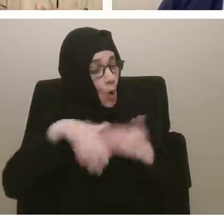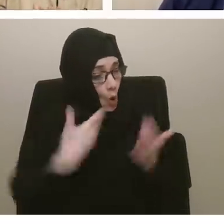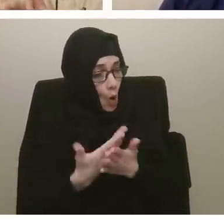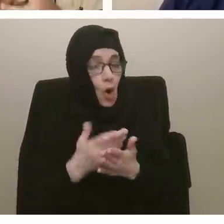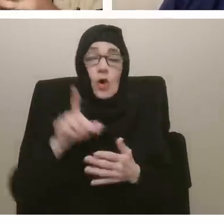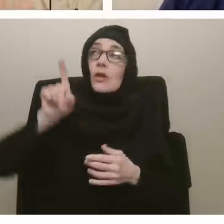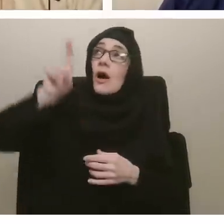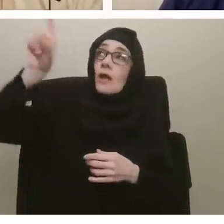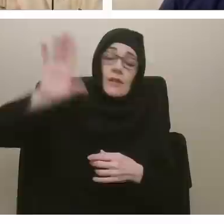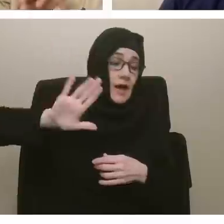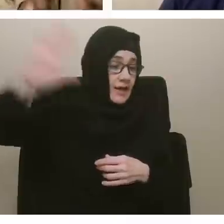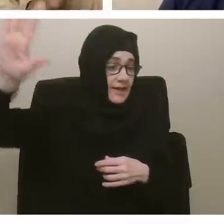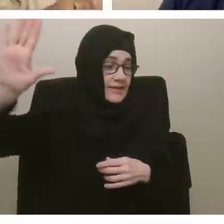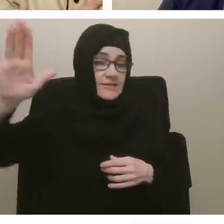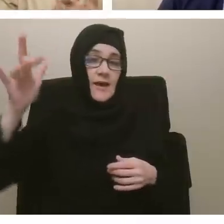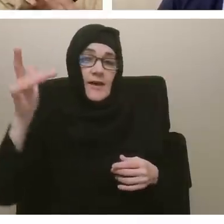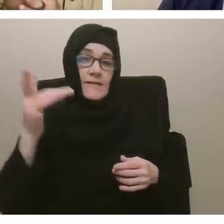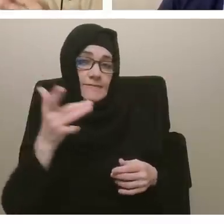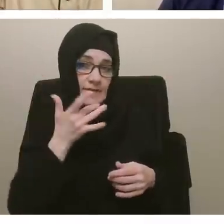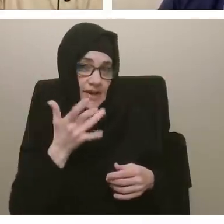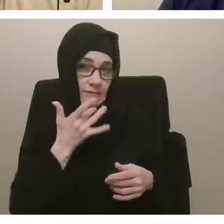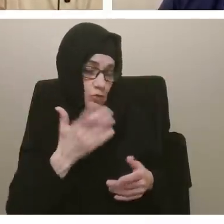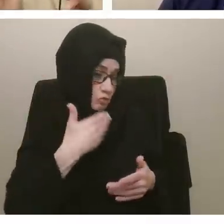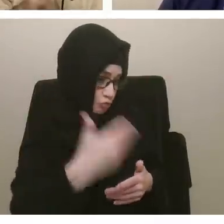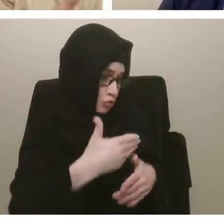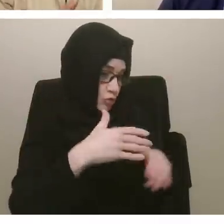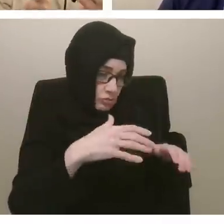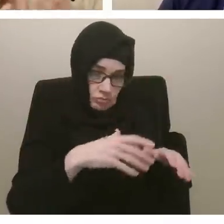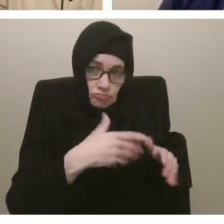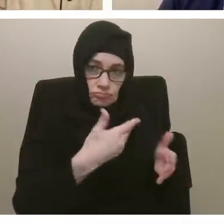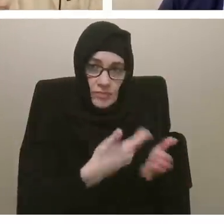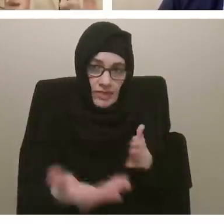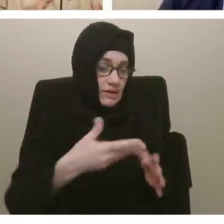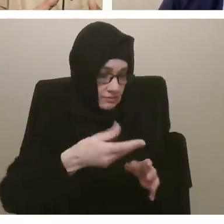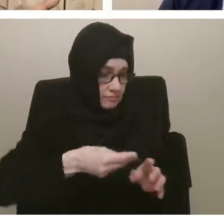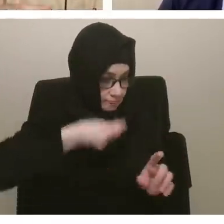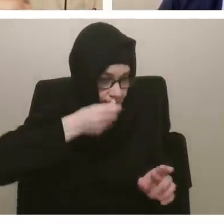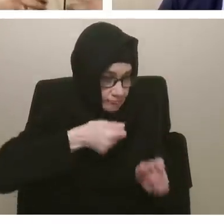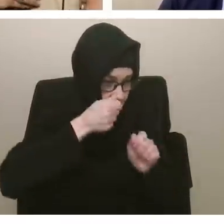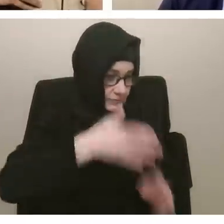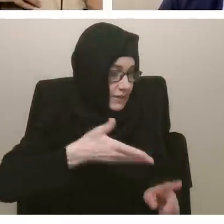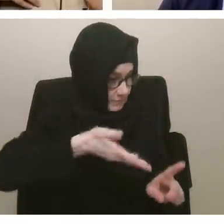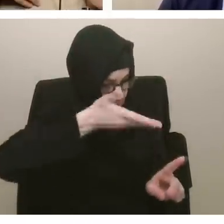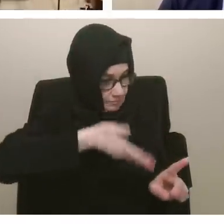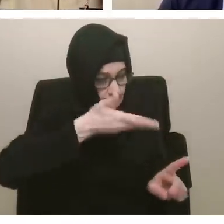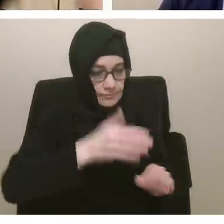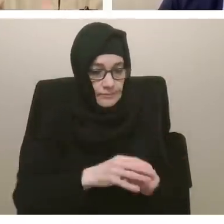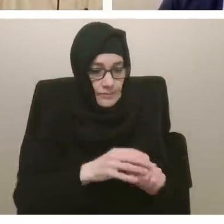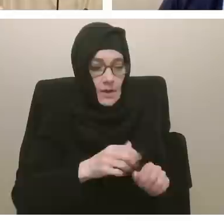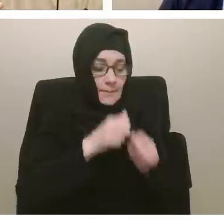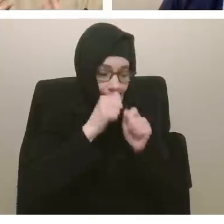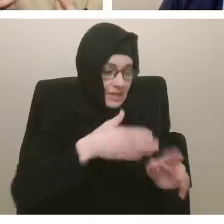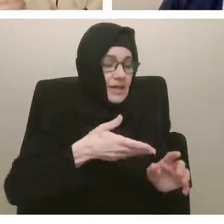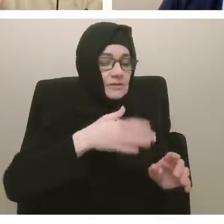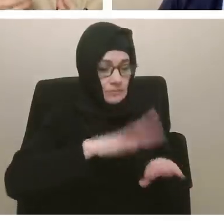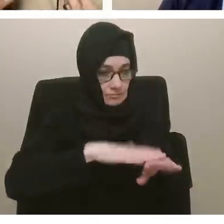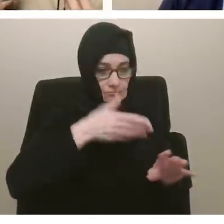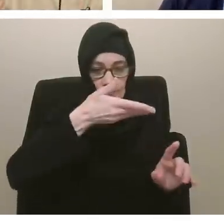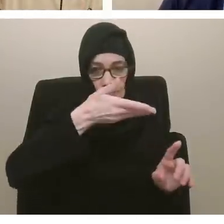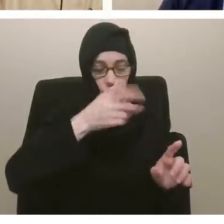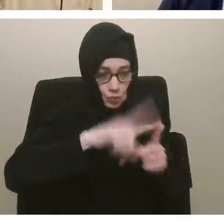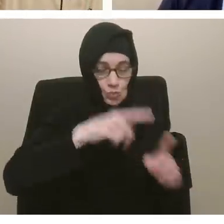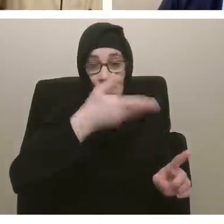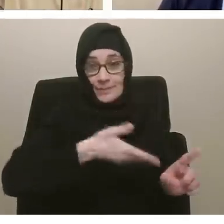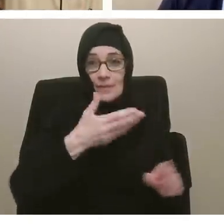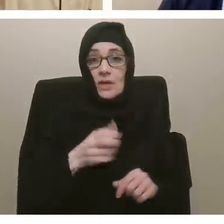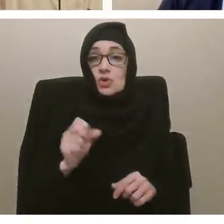him. Adam yajidka yatiman fa'awa, wa wajadaka dhalan fahada, wajadaka a'inan fa'aghna. So truly, we're always coming from nothingness